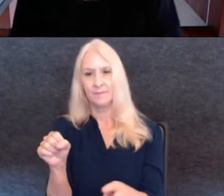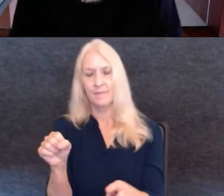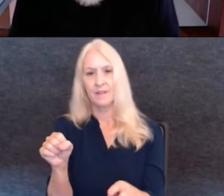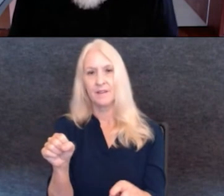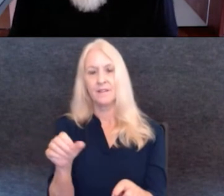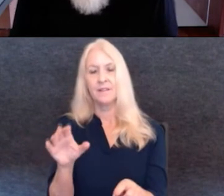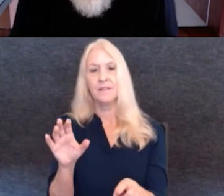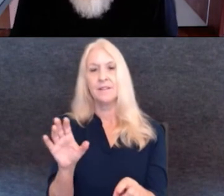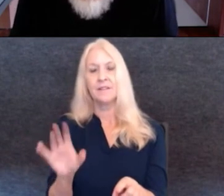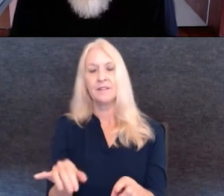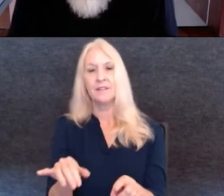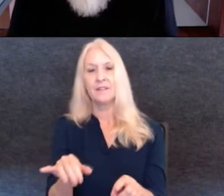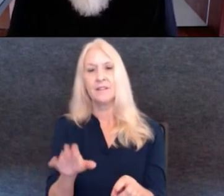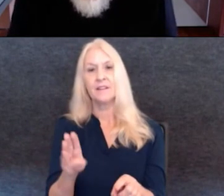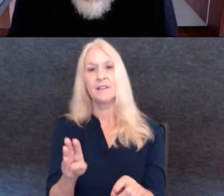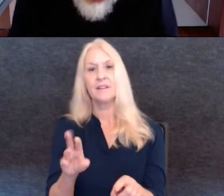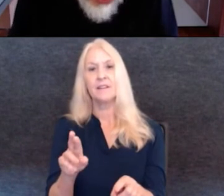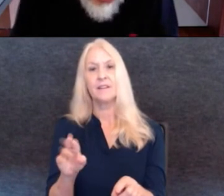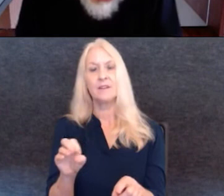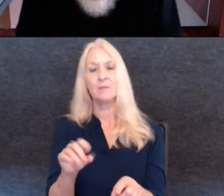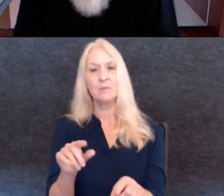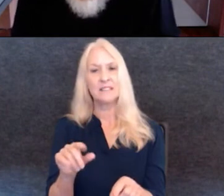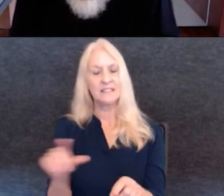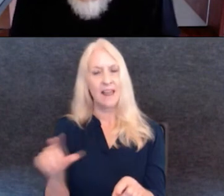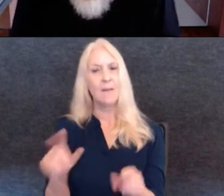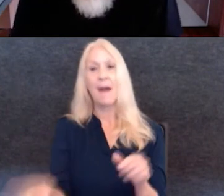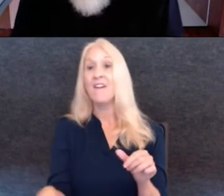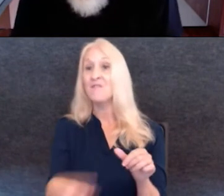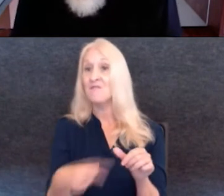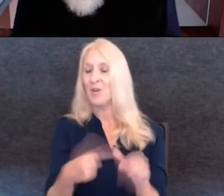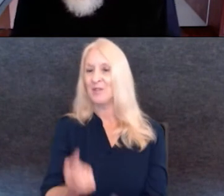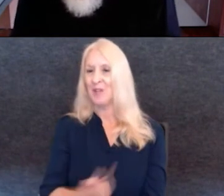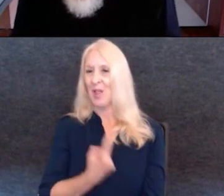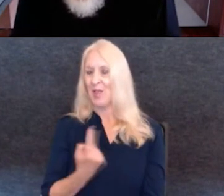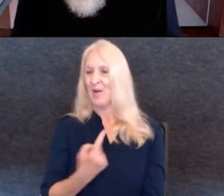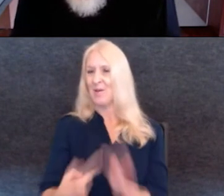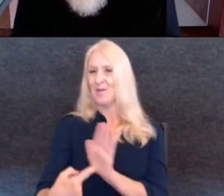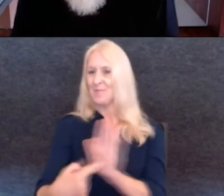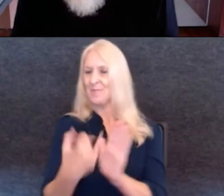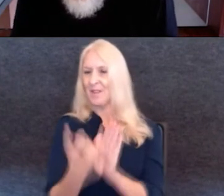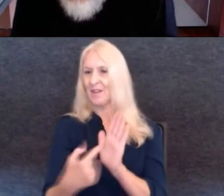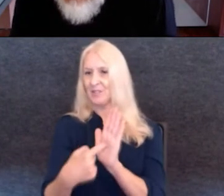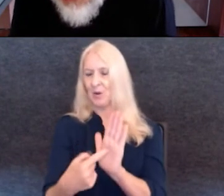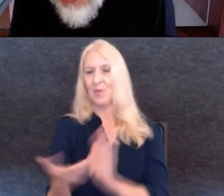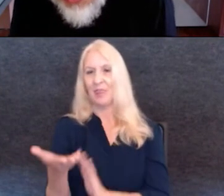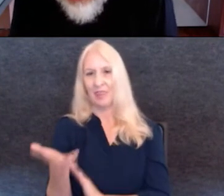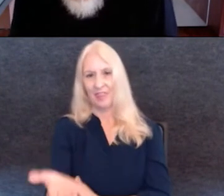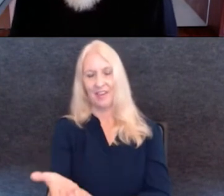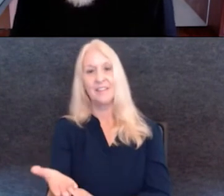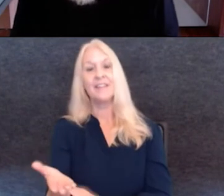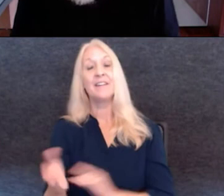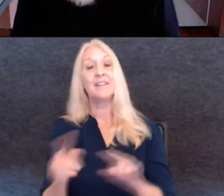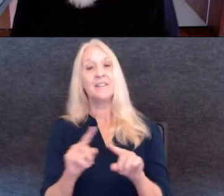Franz Mayer, which I have my first solo exhibition at that museum. But when I was a kid, for sure, I didn't ever even